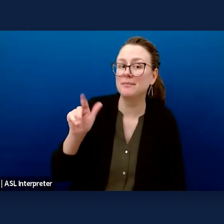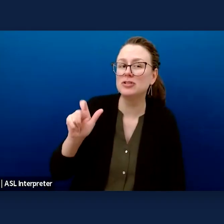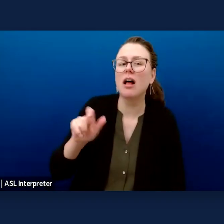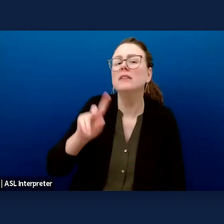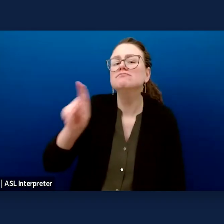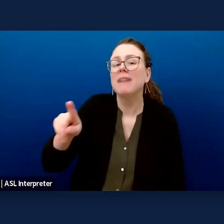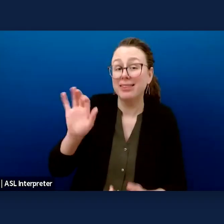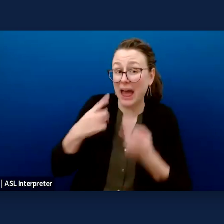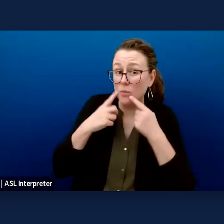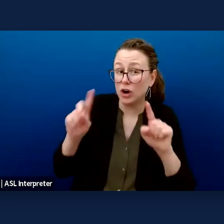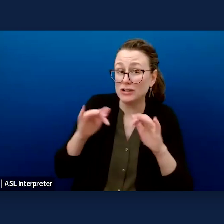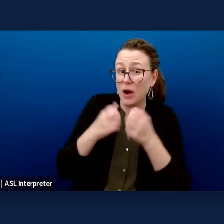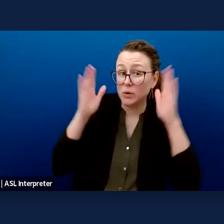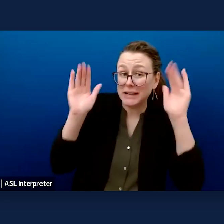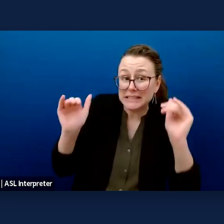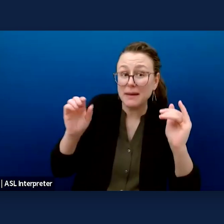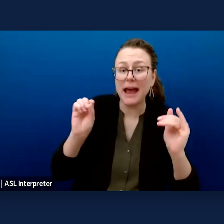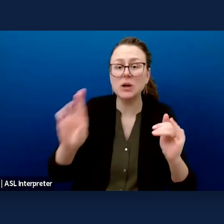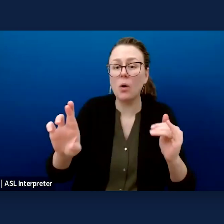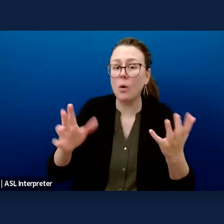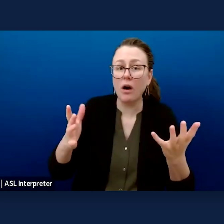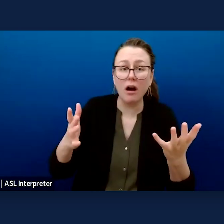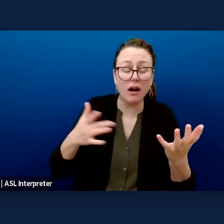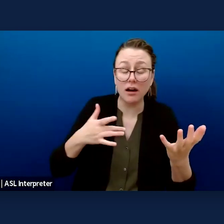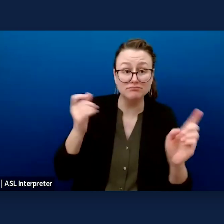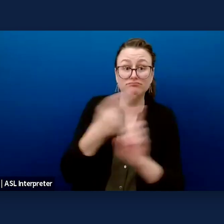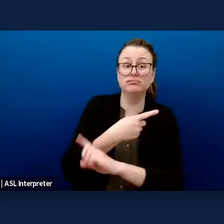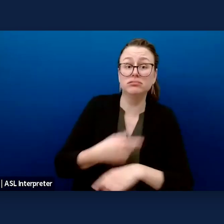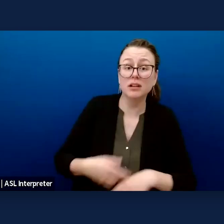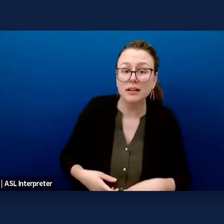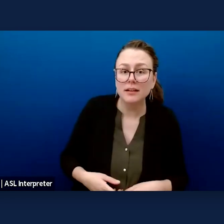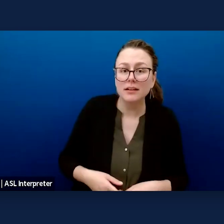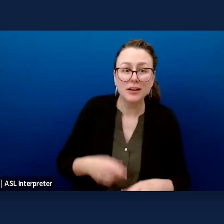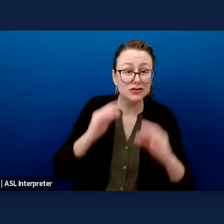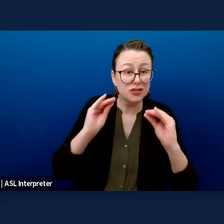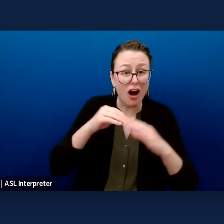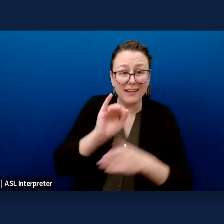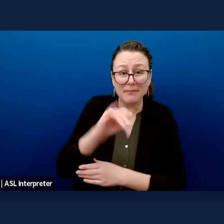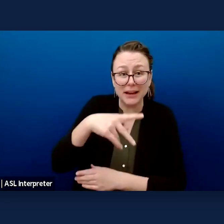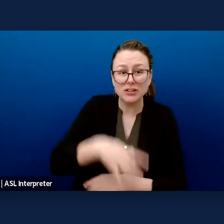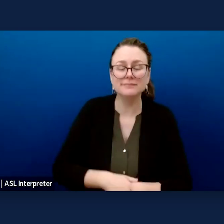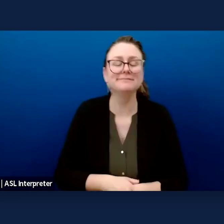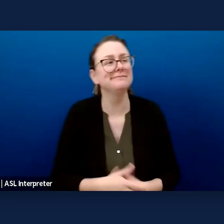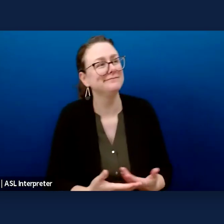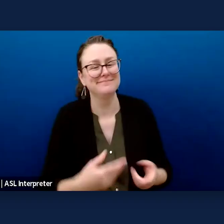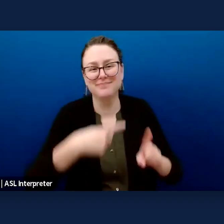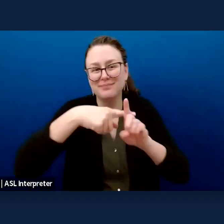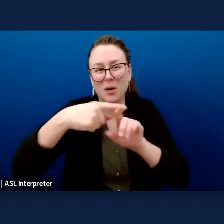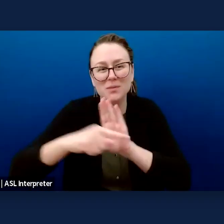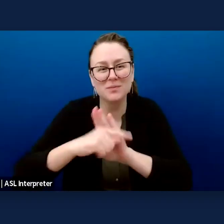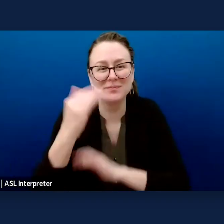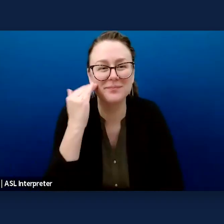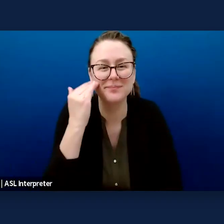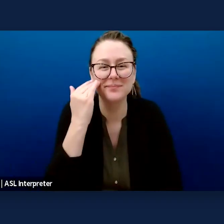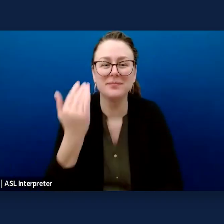the way you expected it to, or were taught in patient? There were bad times and good times. No, for